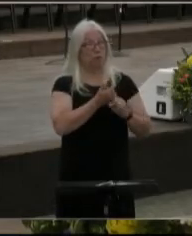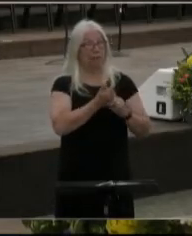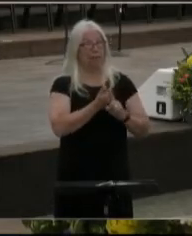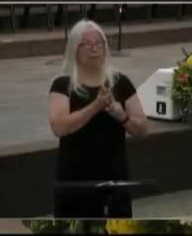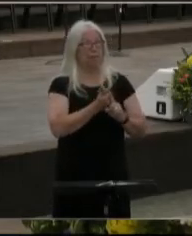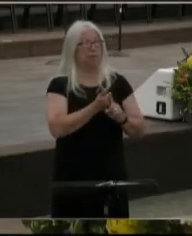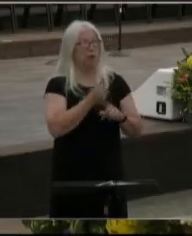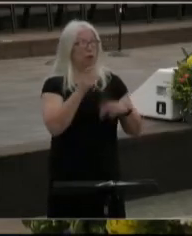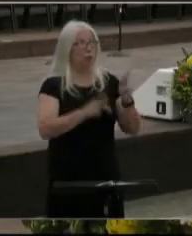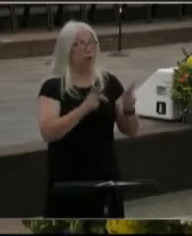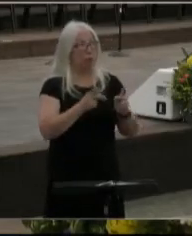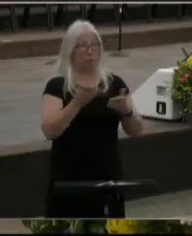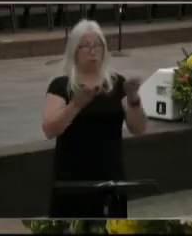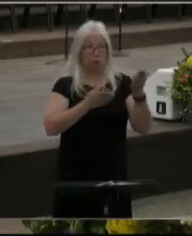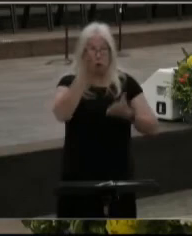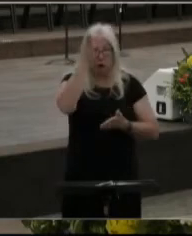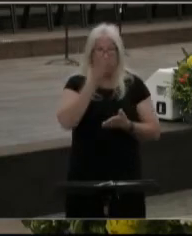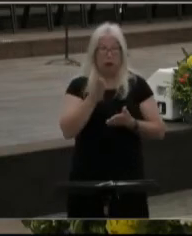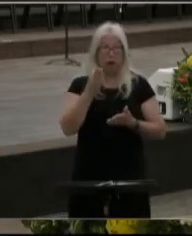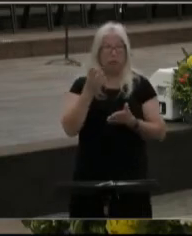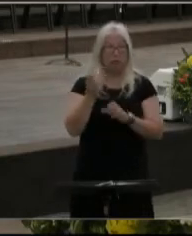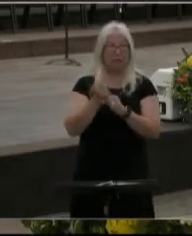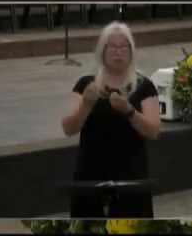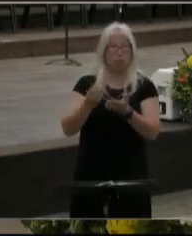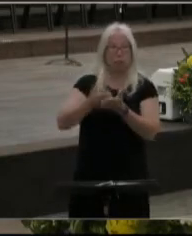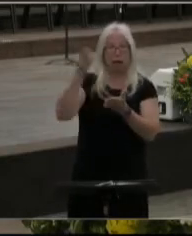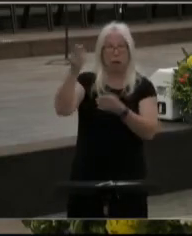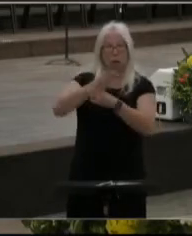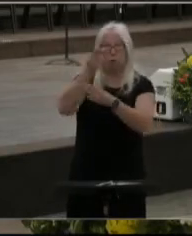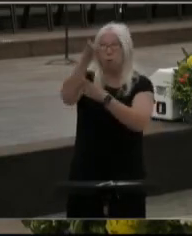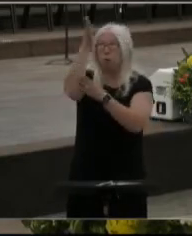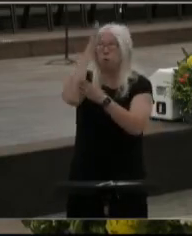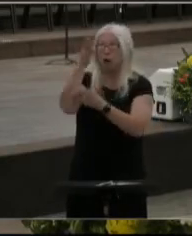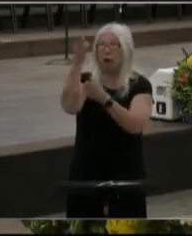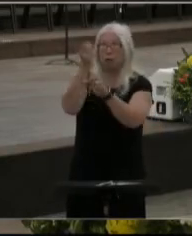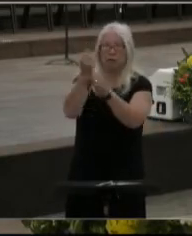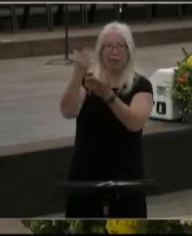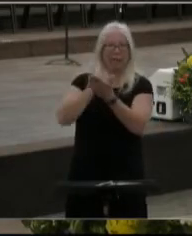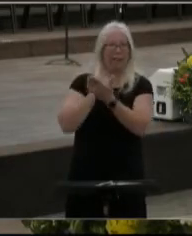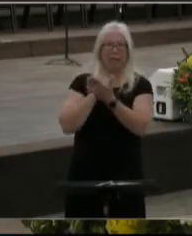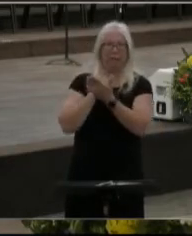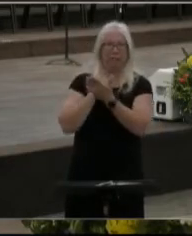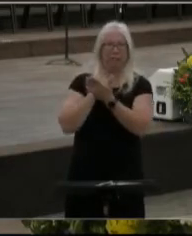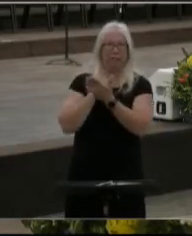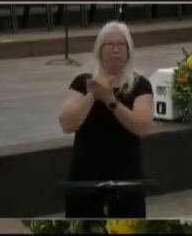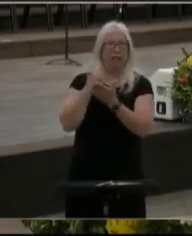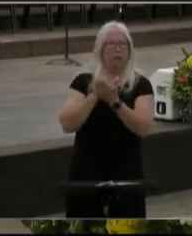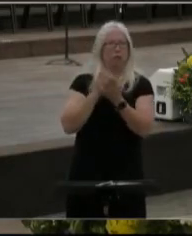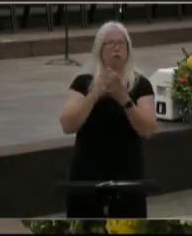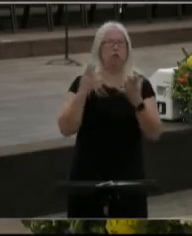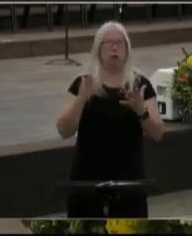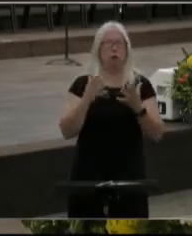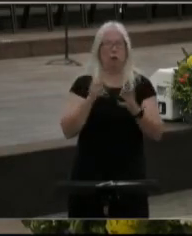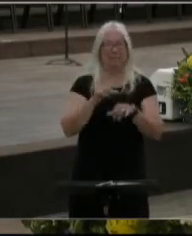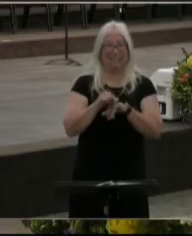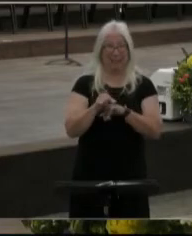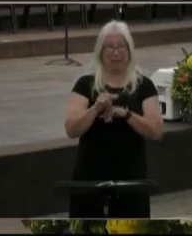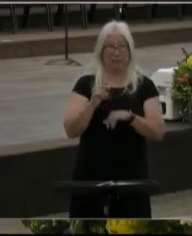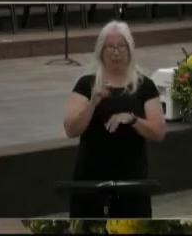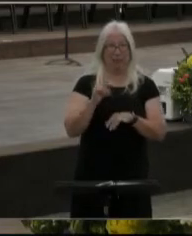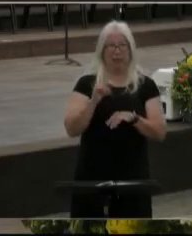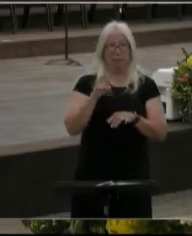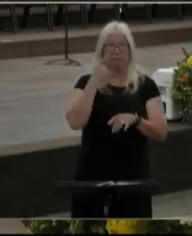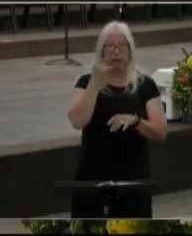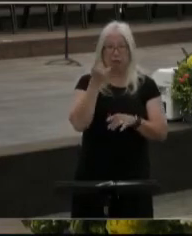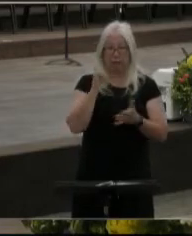He says those that are going to serve God to get rich, those that are going to use God to get gain. He's like, they're so deceived. He